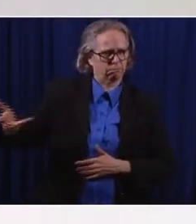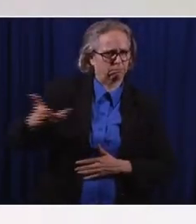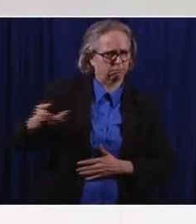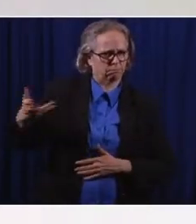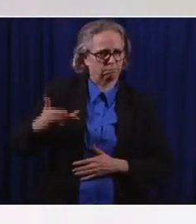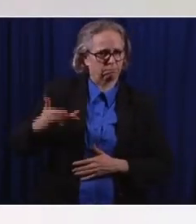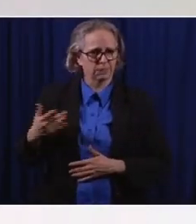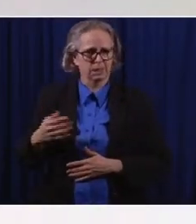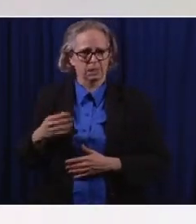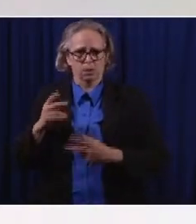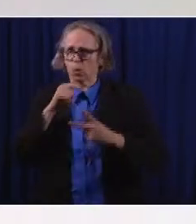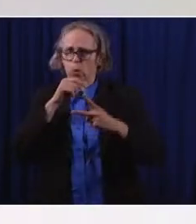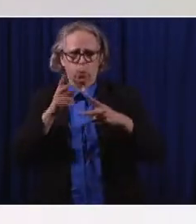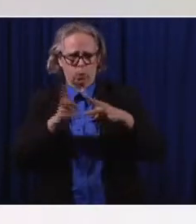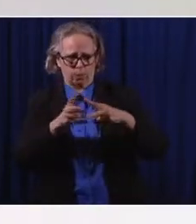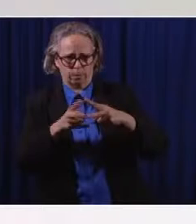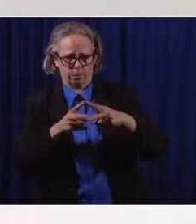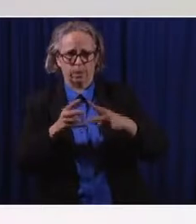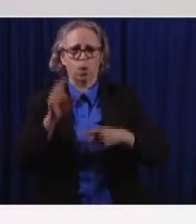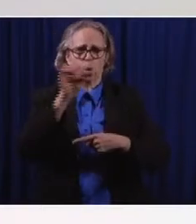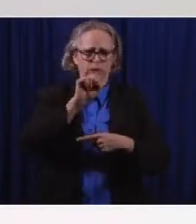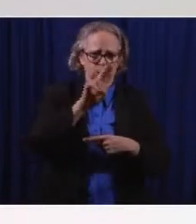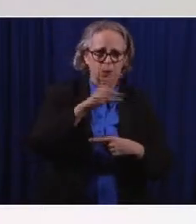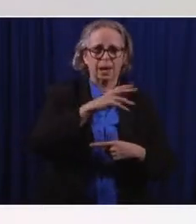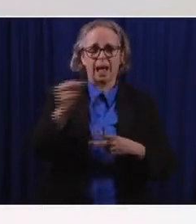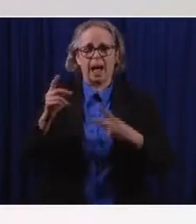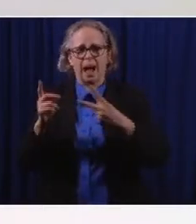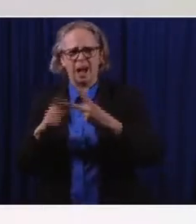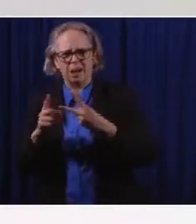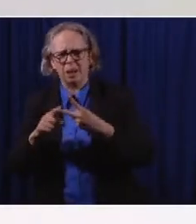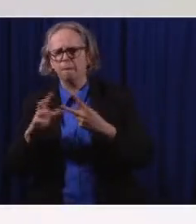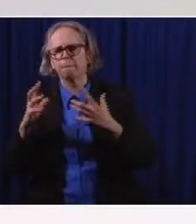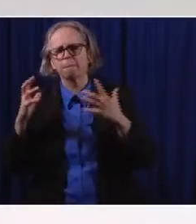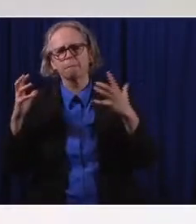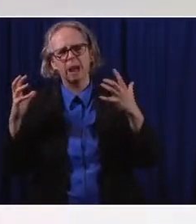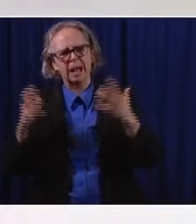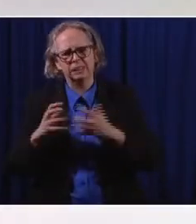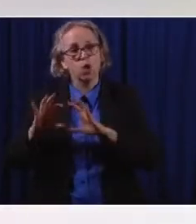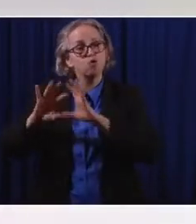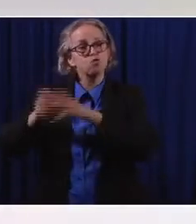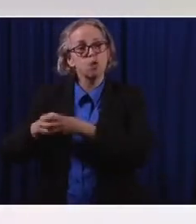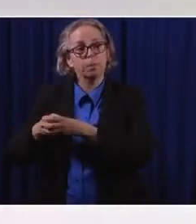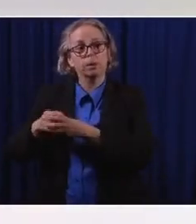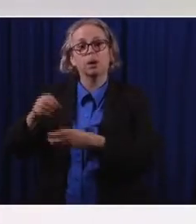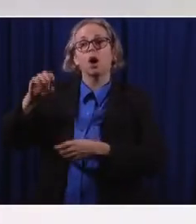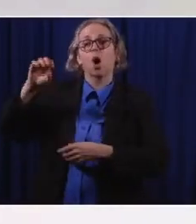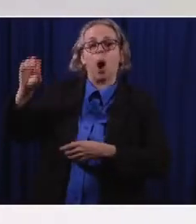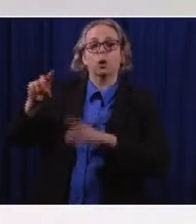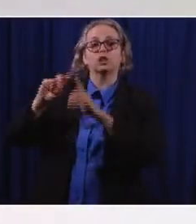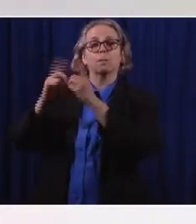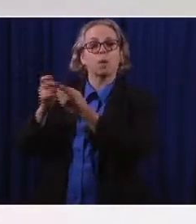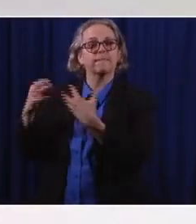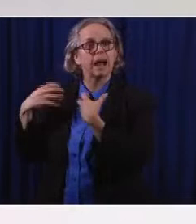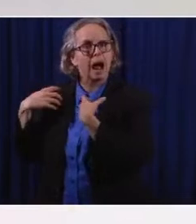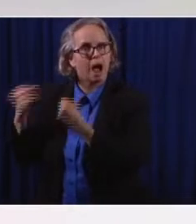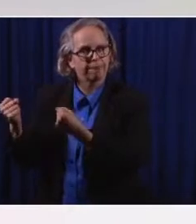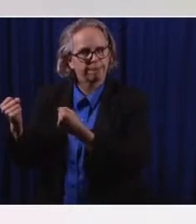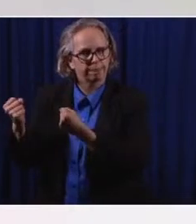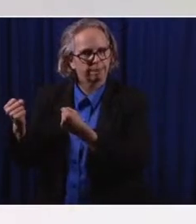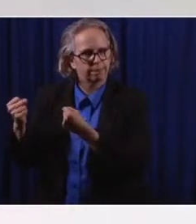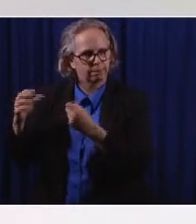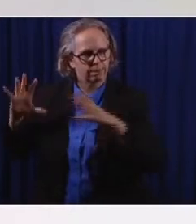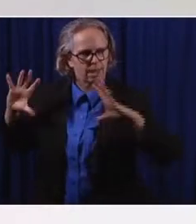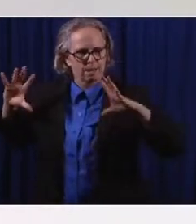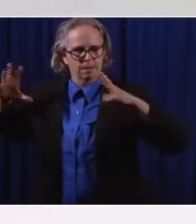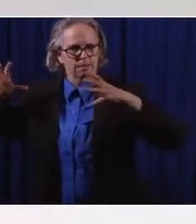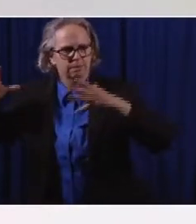Ohio State, but also an incredible group at the Ohio Department of Health. Also our partners with our partnerships with local